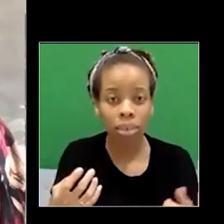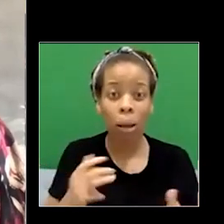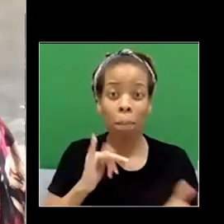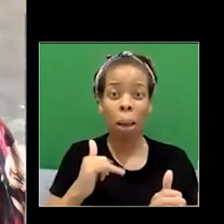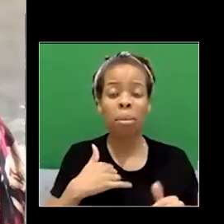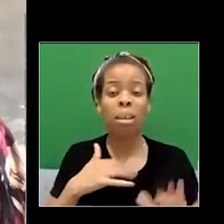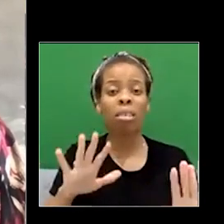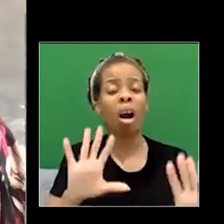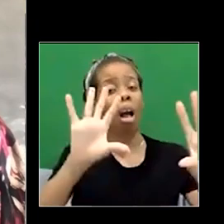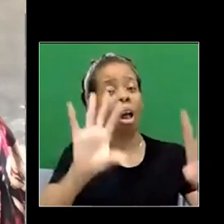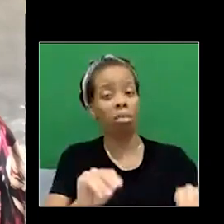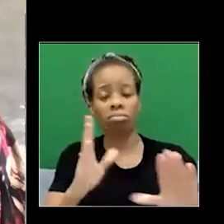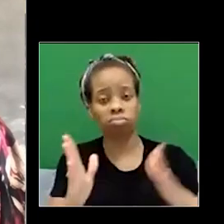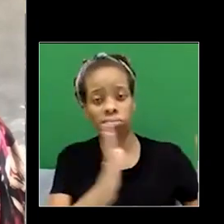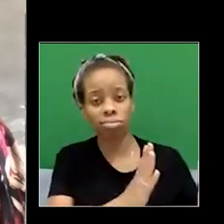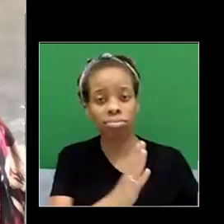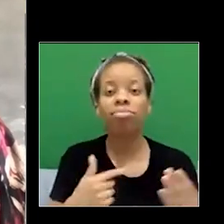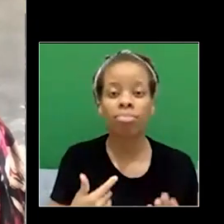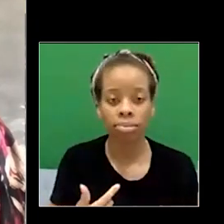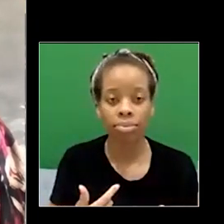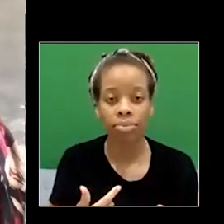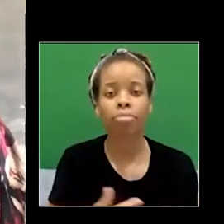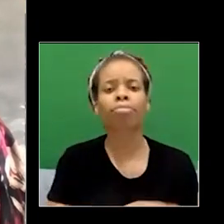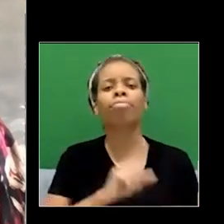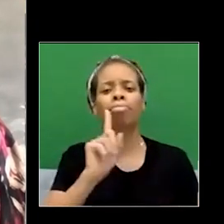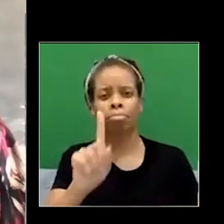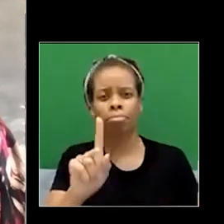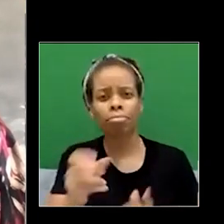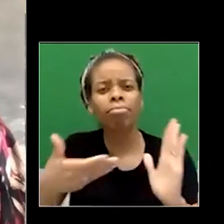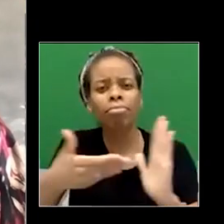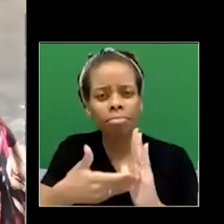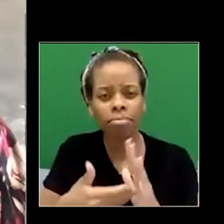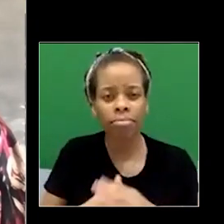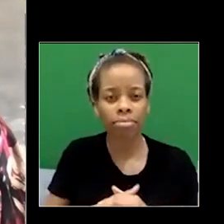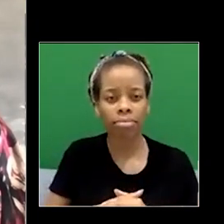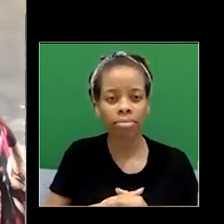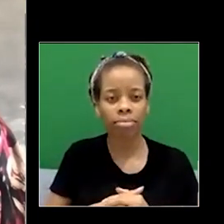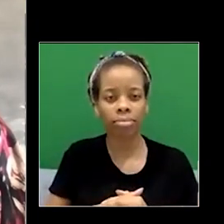walk away. The other thing I would say about that is,